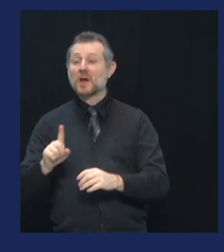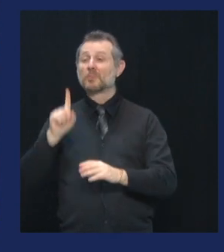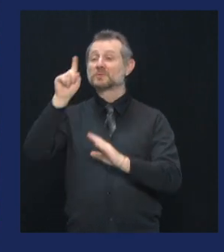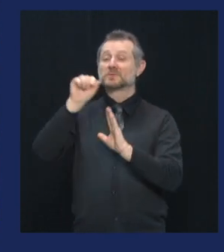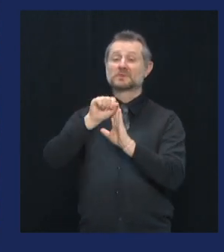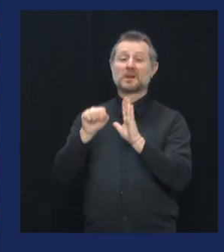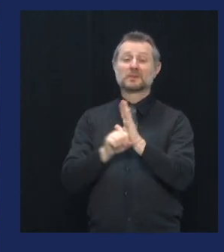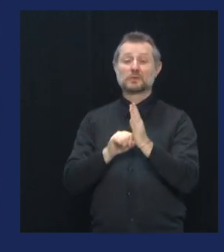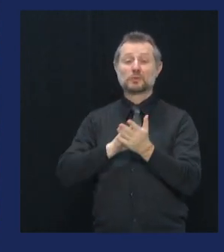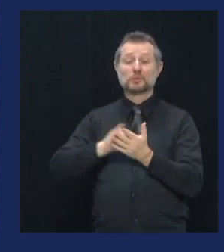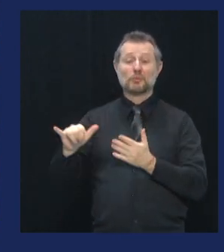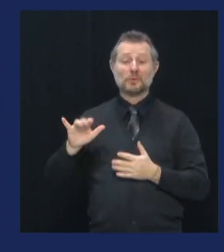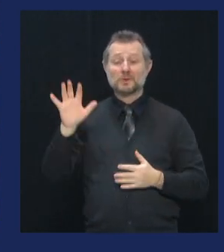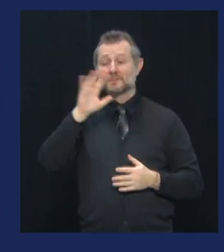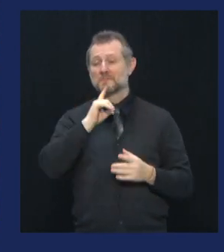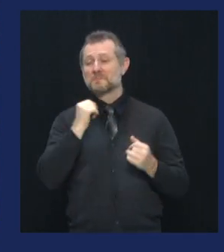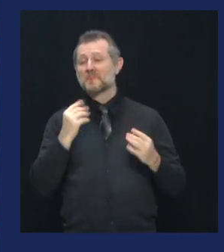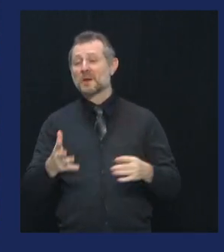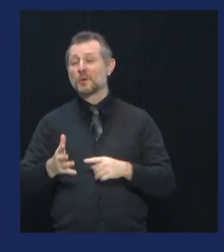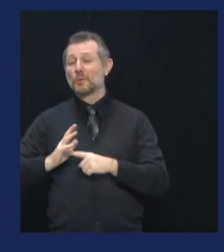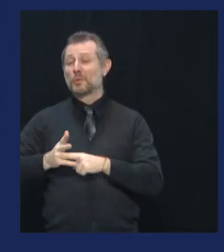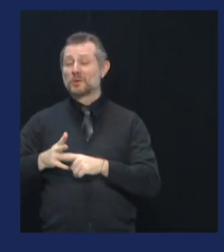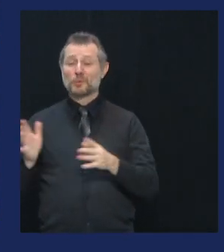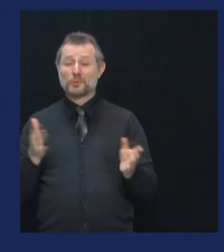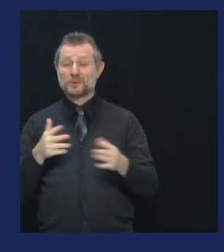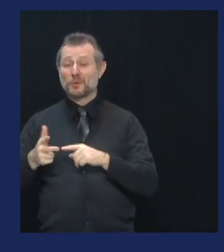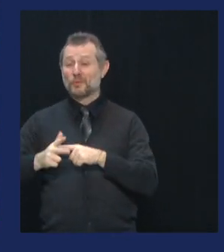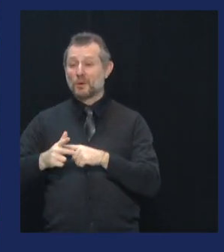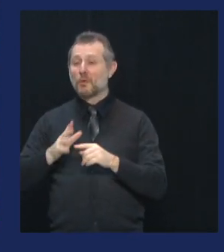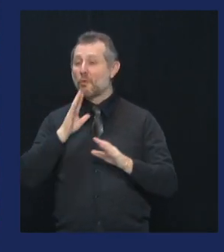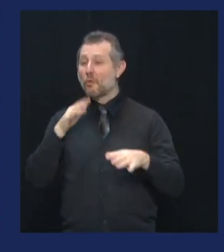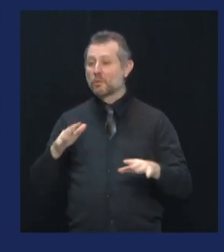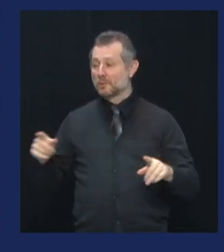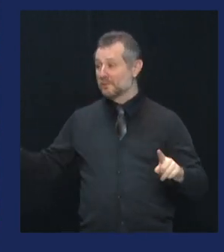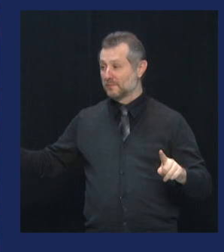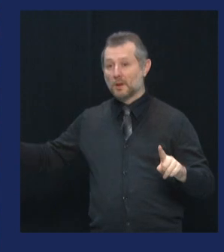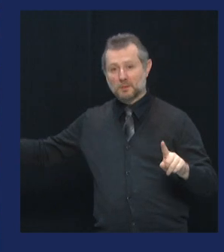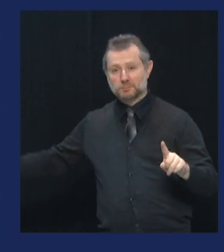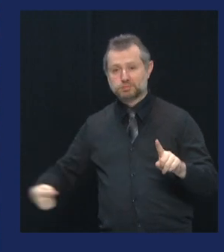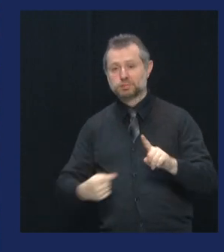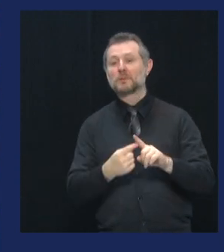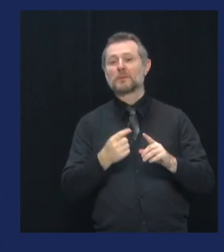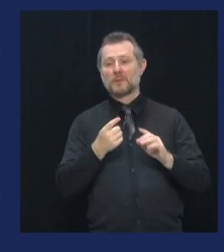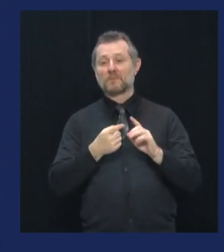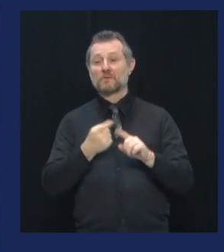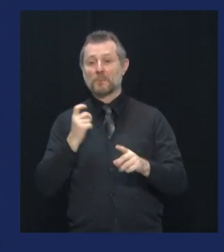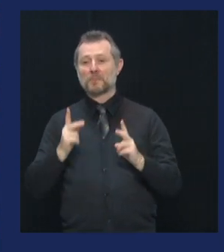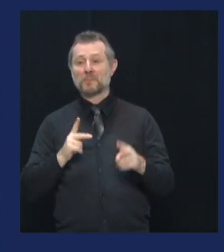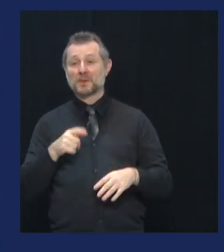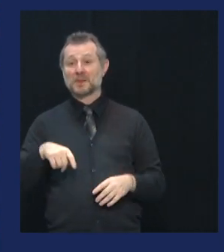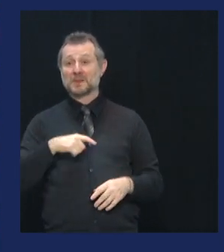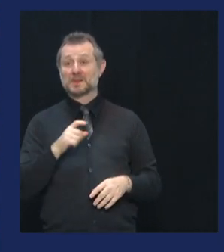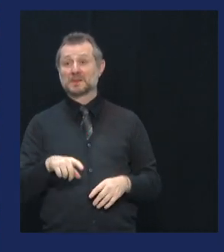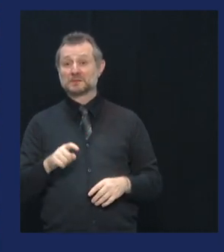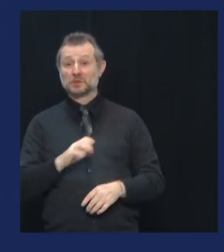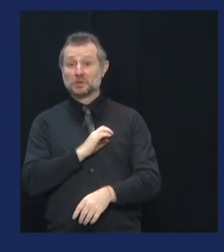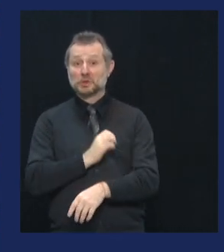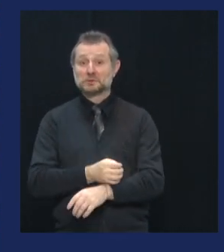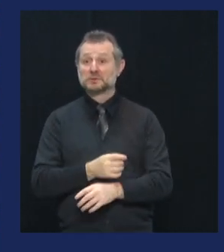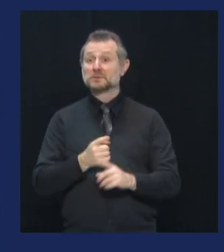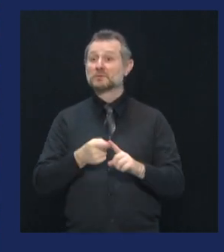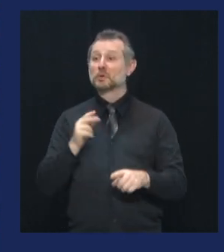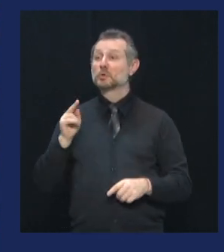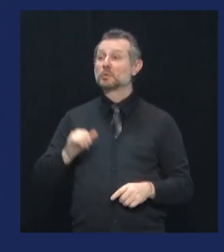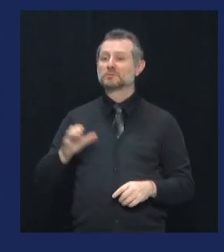are offshore, while much of the consumer need is in downstate New York. For perspective,